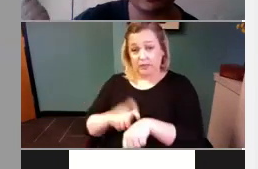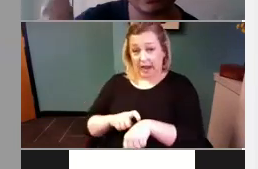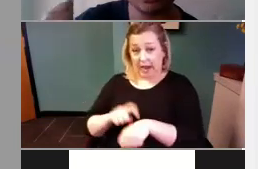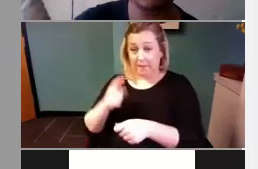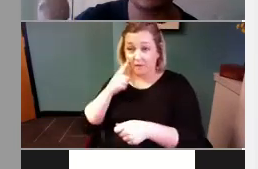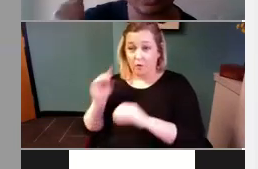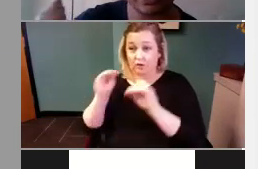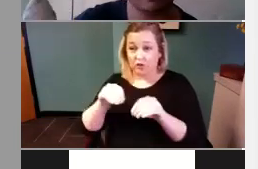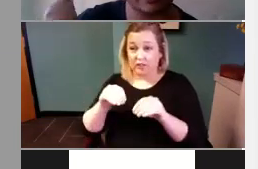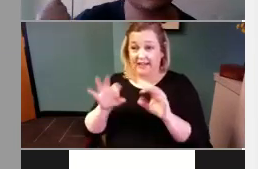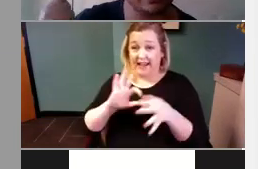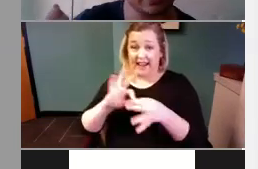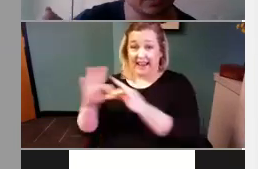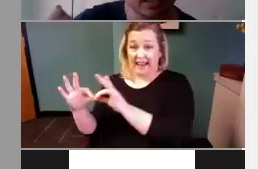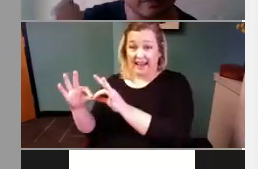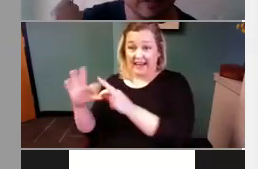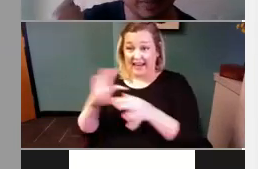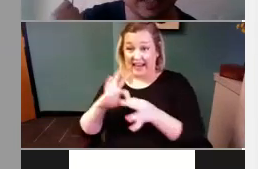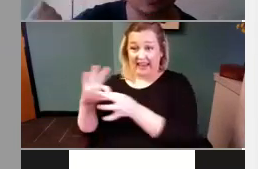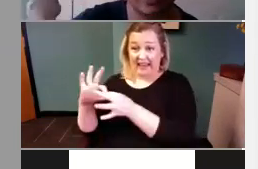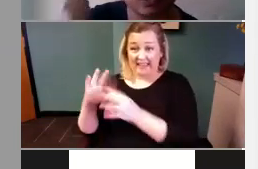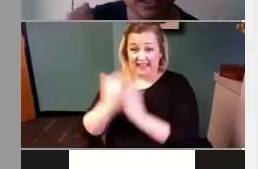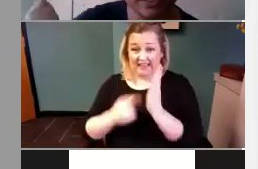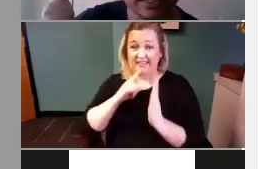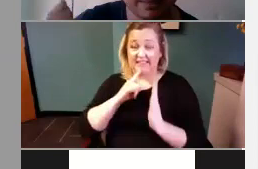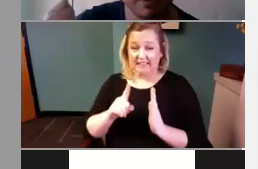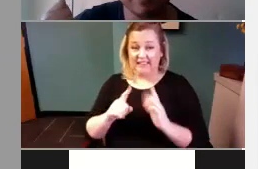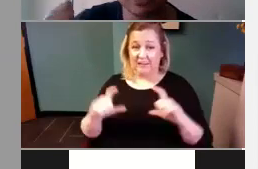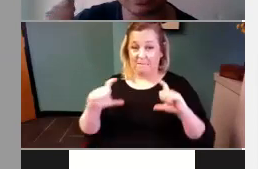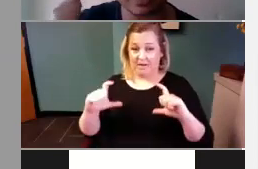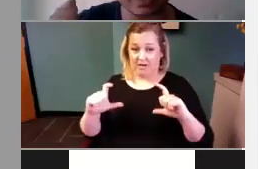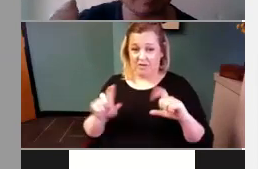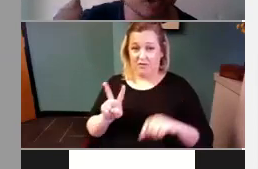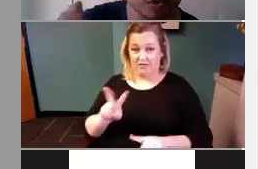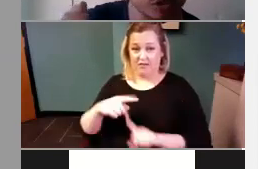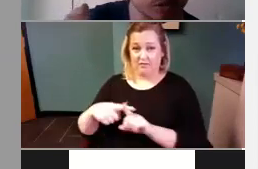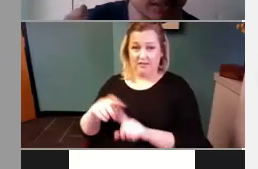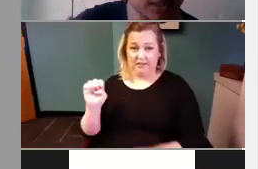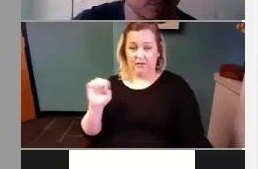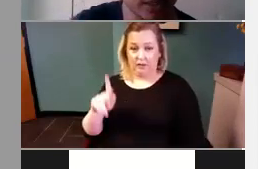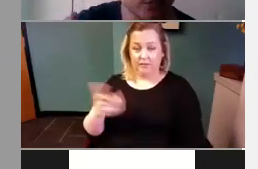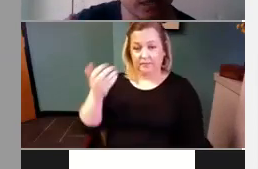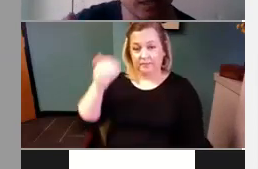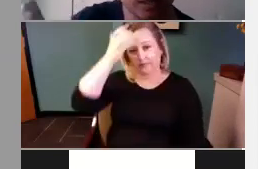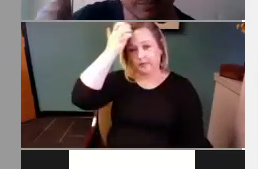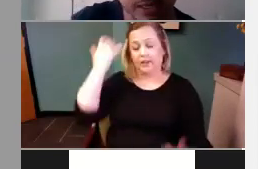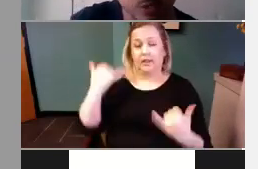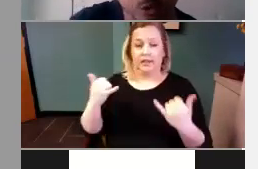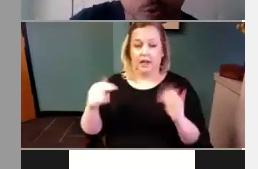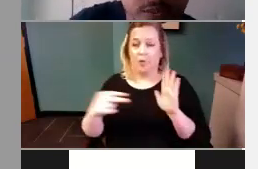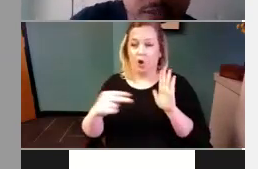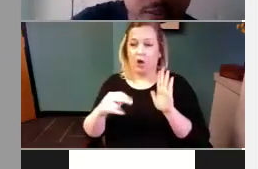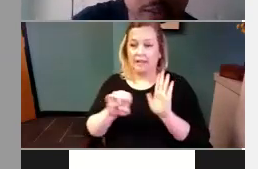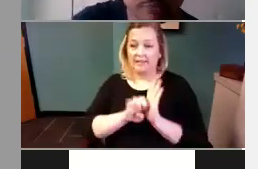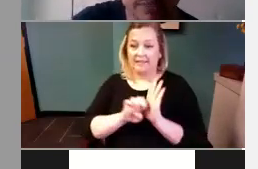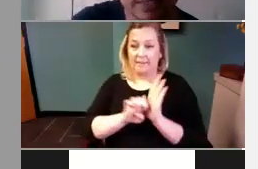of V. So essentially the total time again stays V plus E. So let's look at an example first. This example should also be in the book as well, but I'll